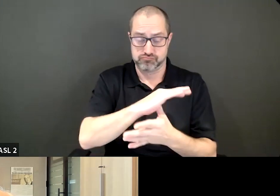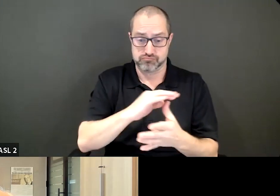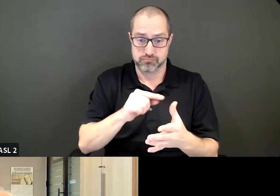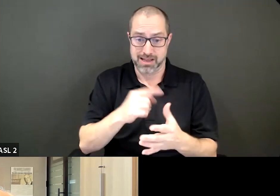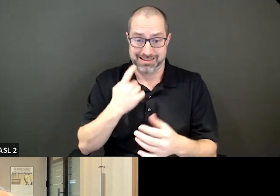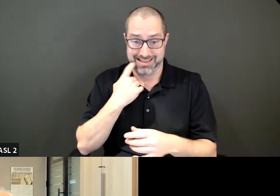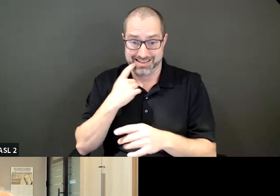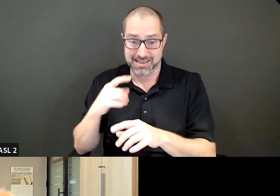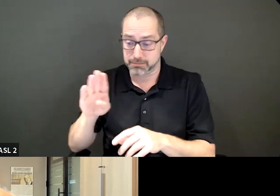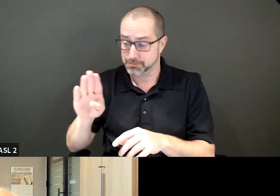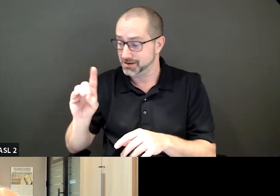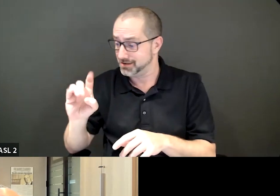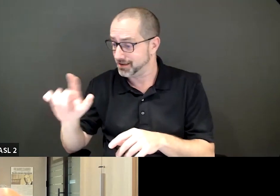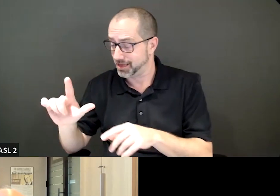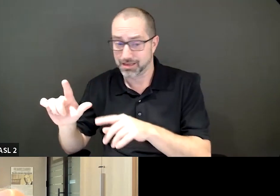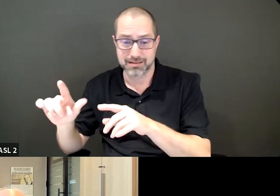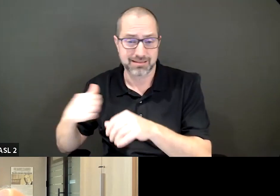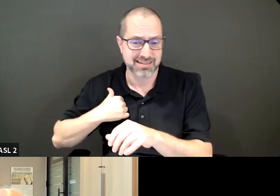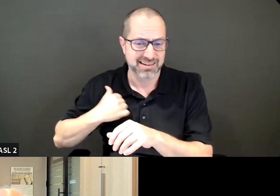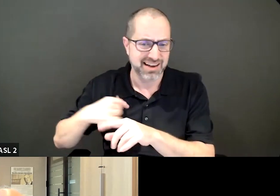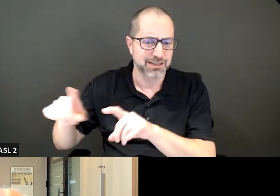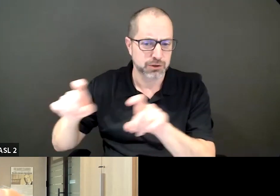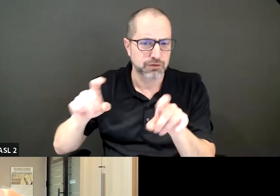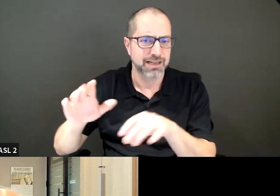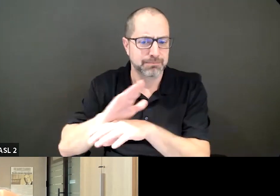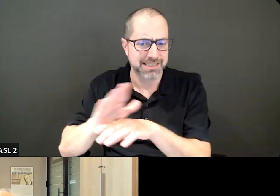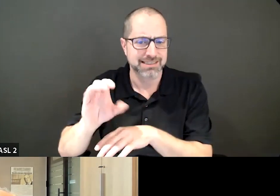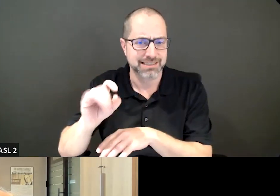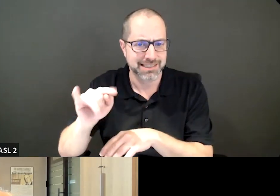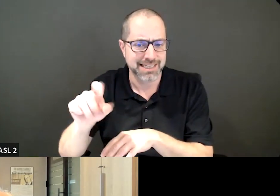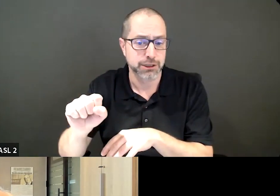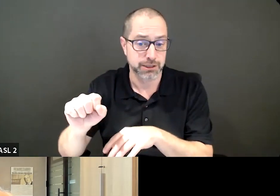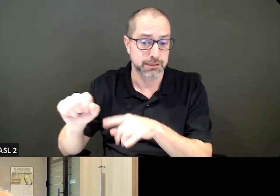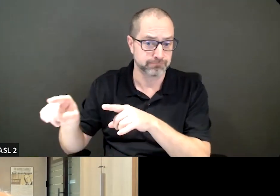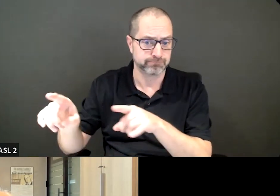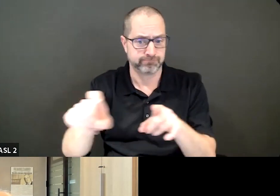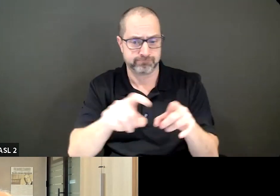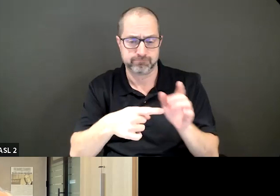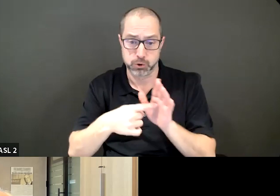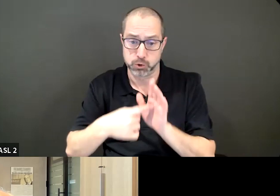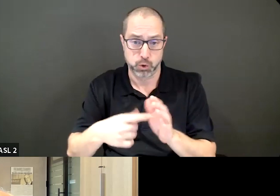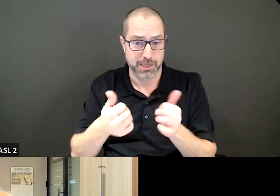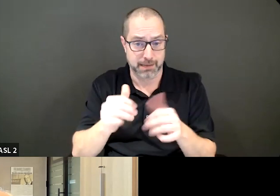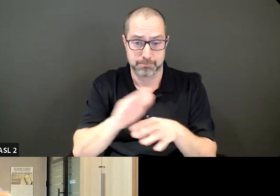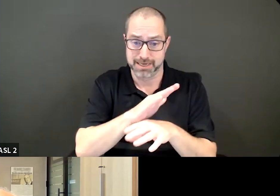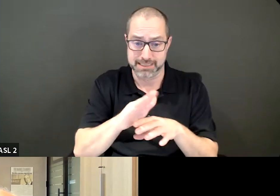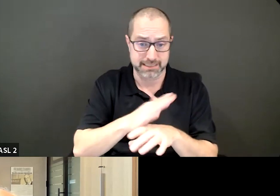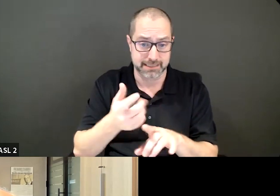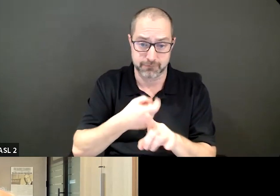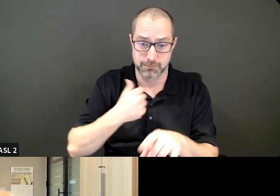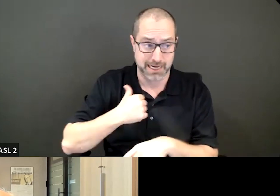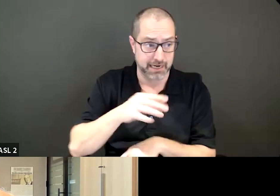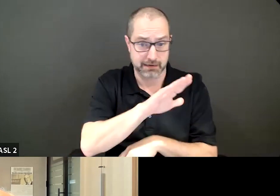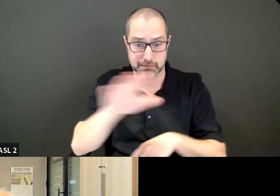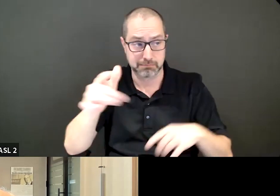by our BDL of the Canadian Survey on Business Conditions clearly shows that businesses right across the country of every size, every